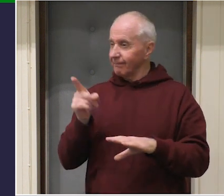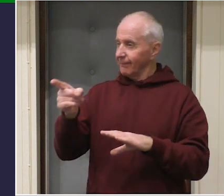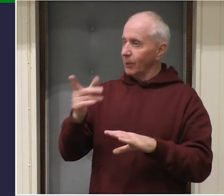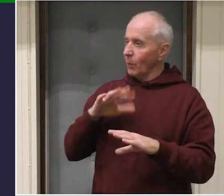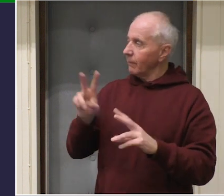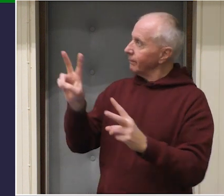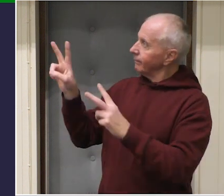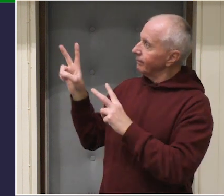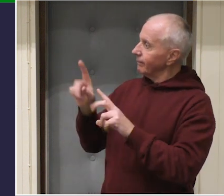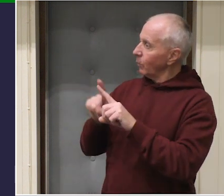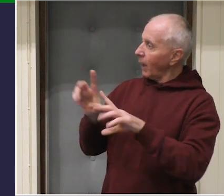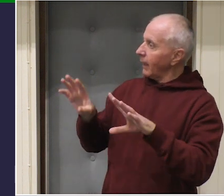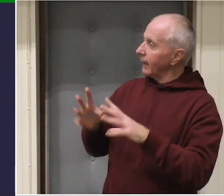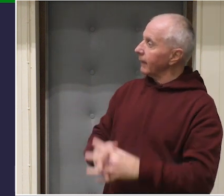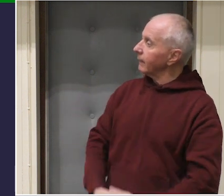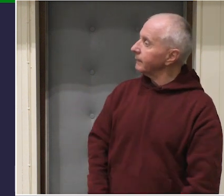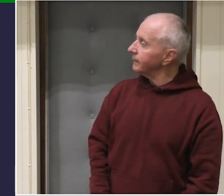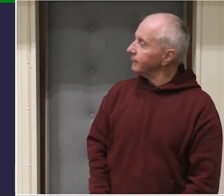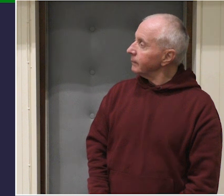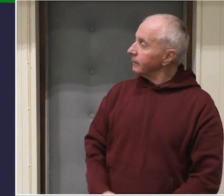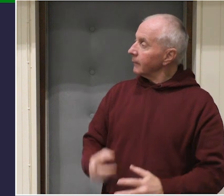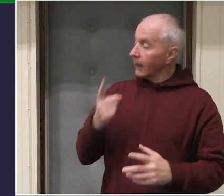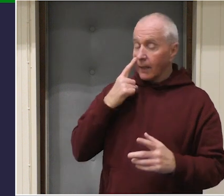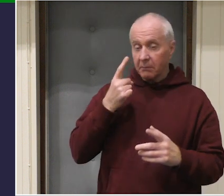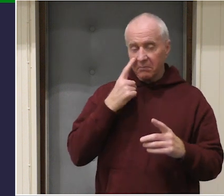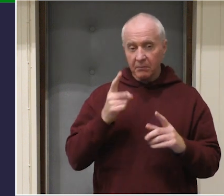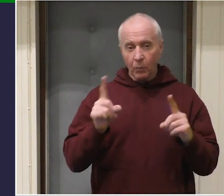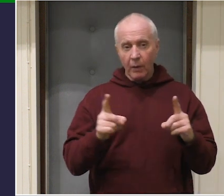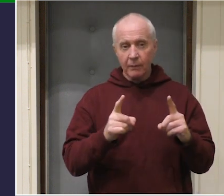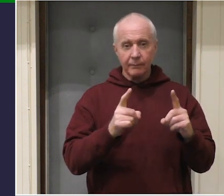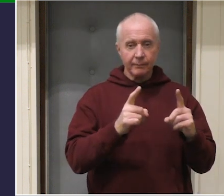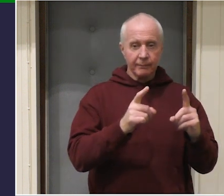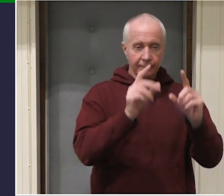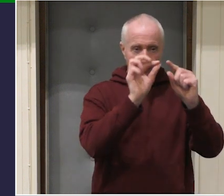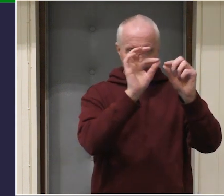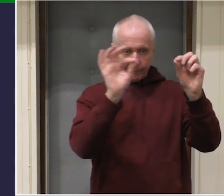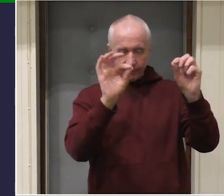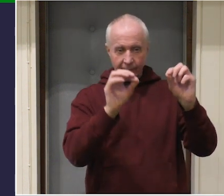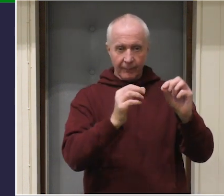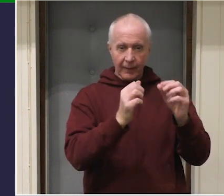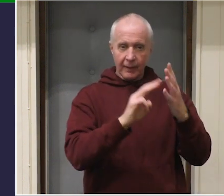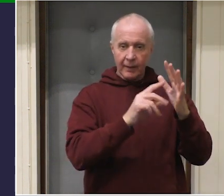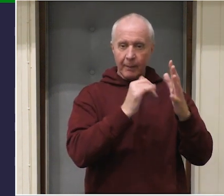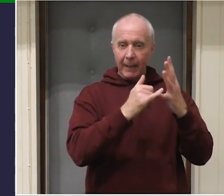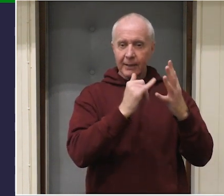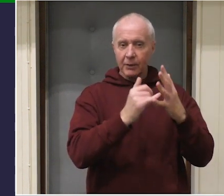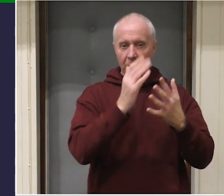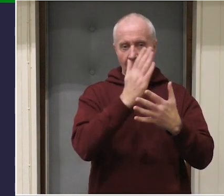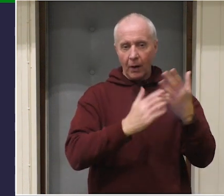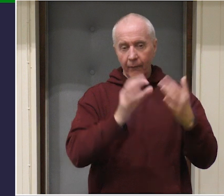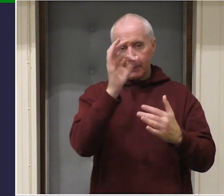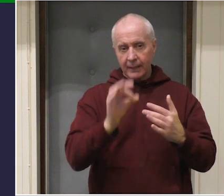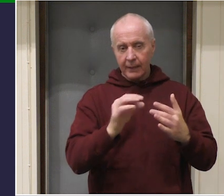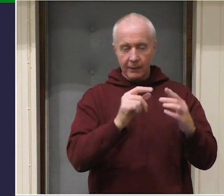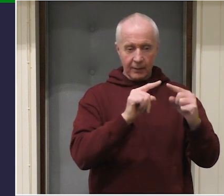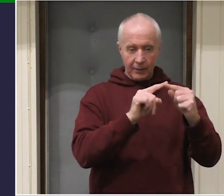is, what does this look like? And the answer is, we can look at one of these things, we can measure mass to 0.5%, we can measure radius to 0.5%, then we can go